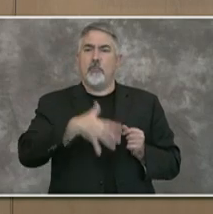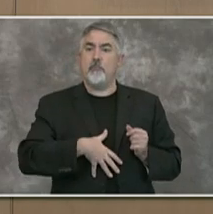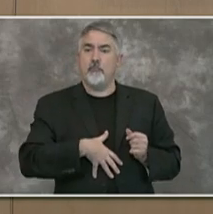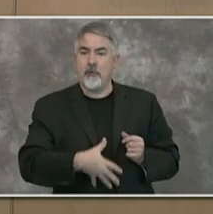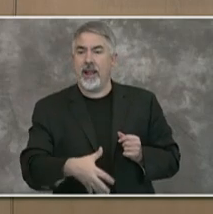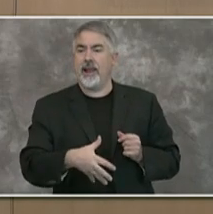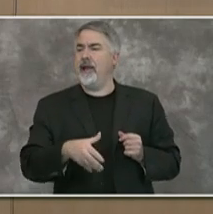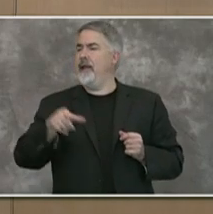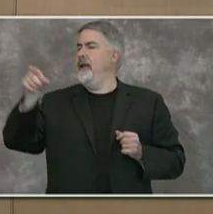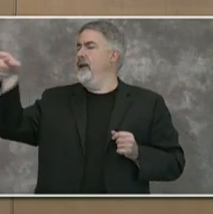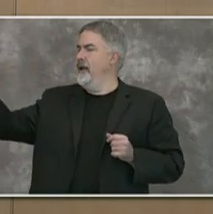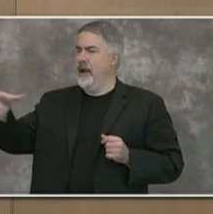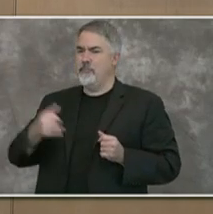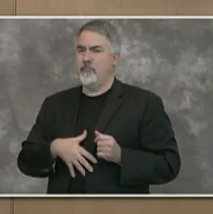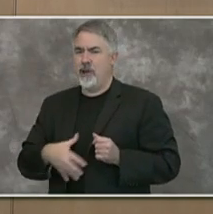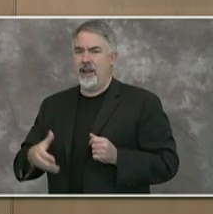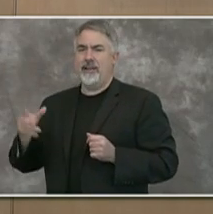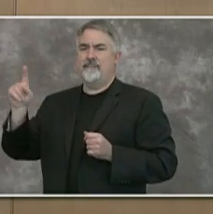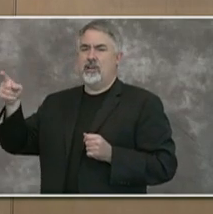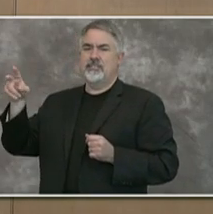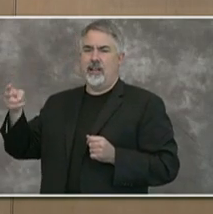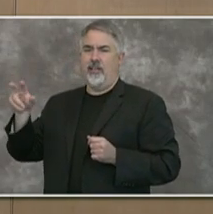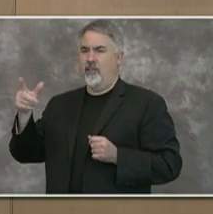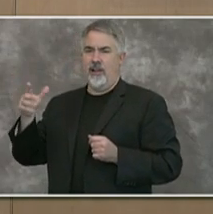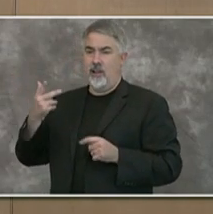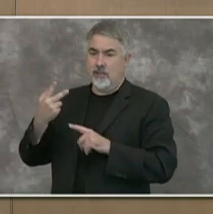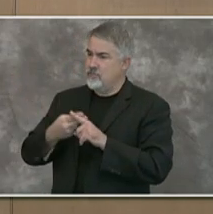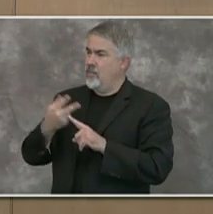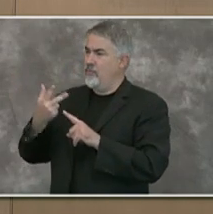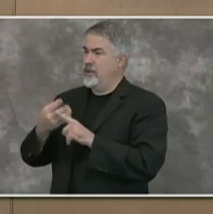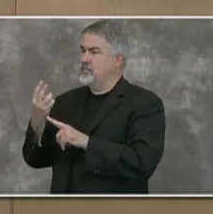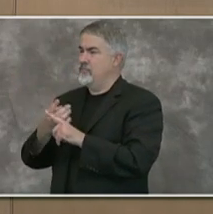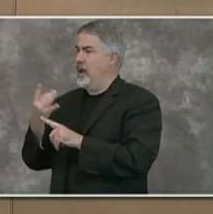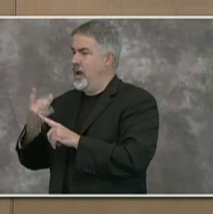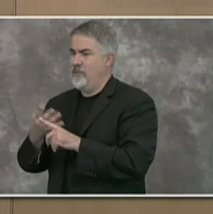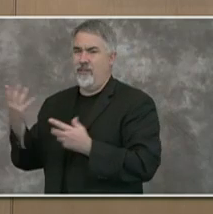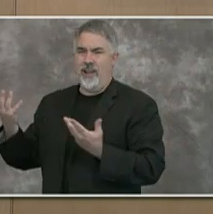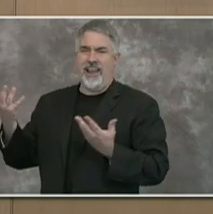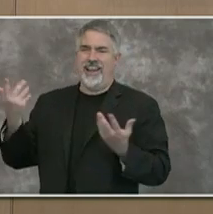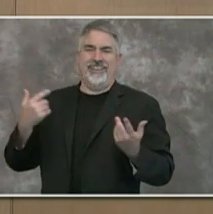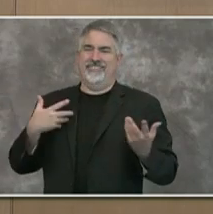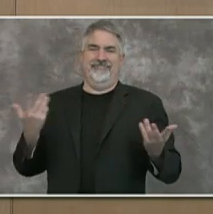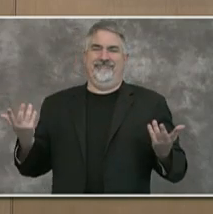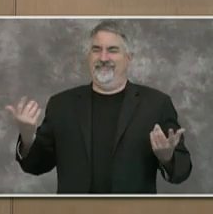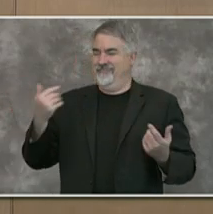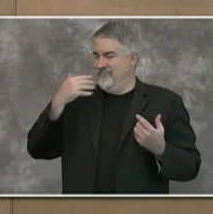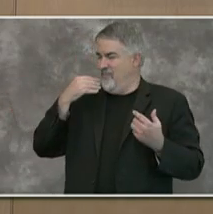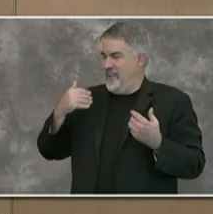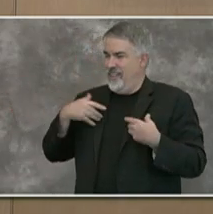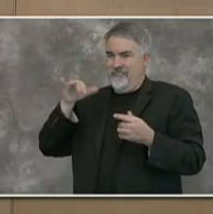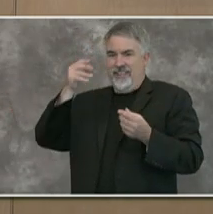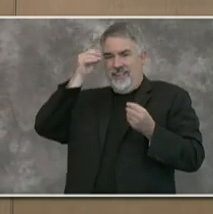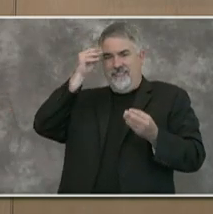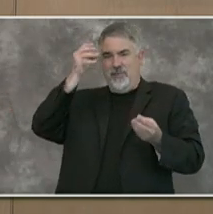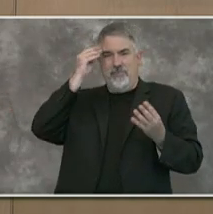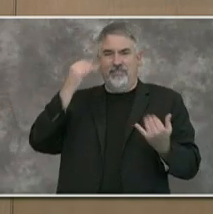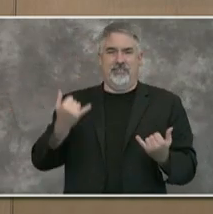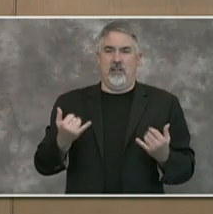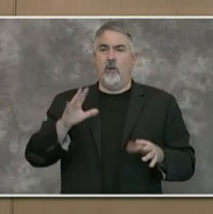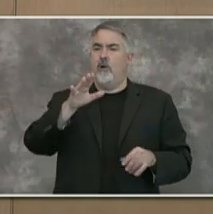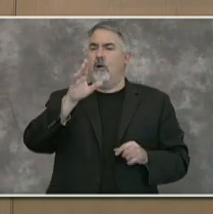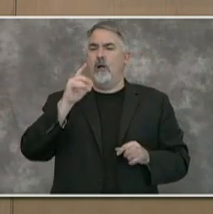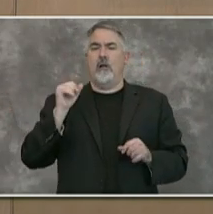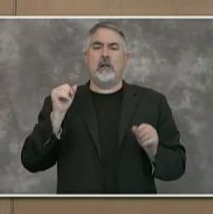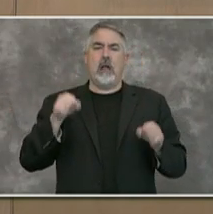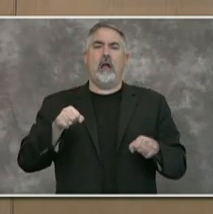the first, second, or third trimester is not something that we are currently following, but we can go back and look at the data